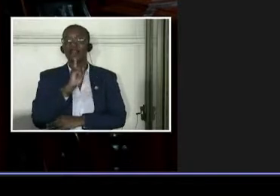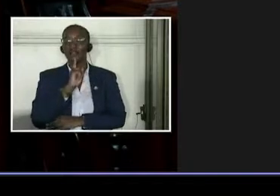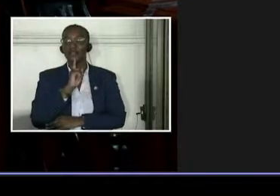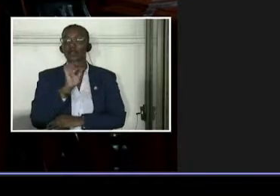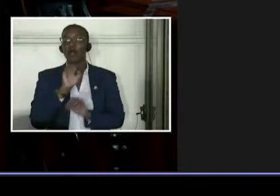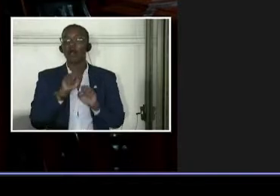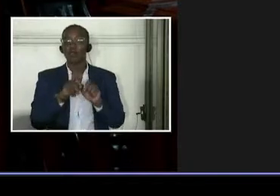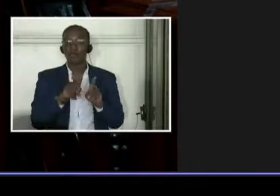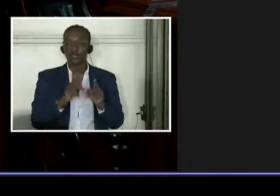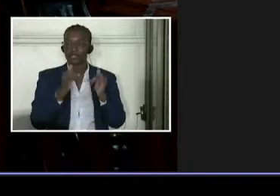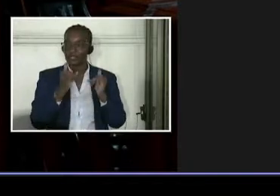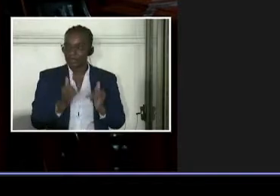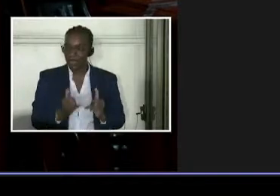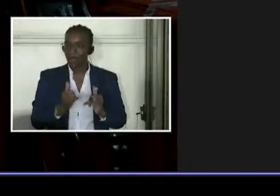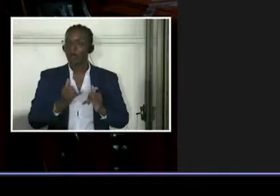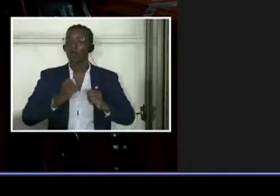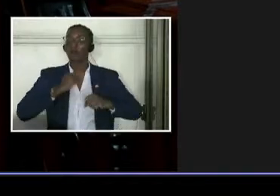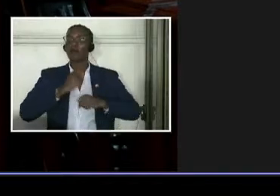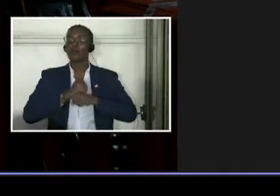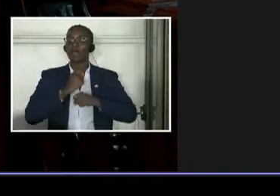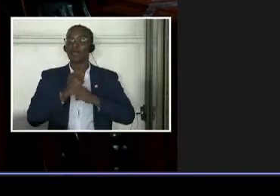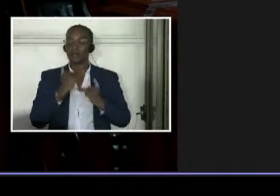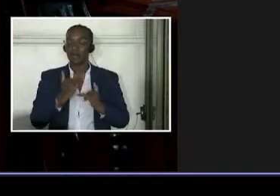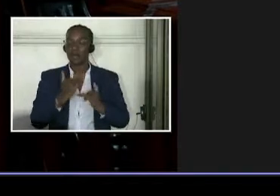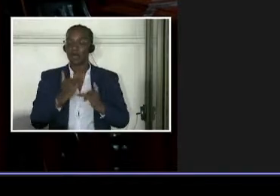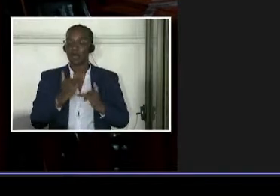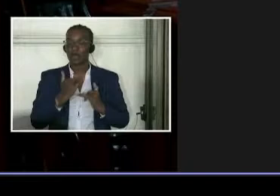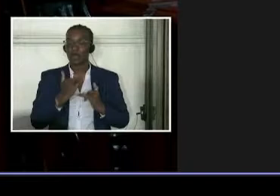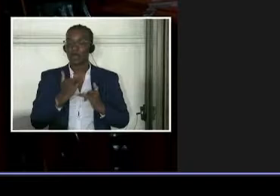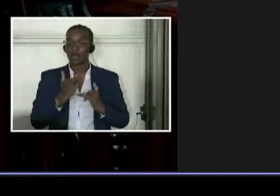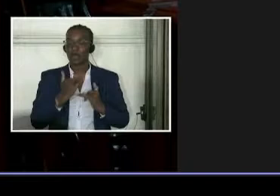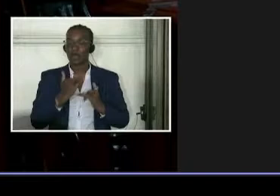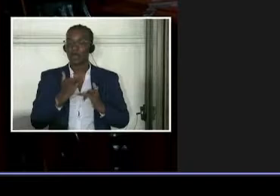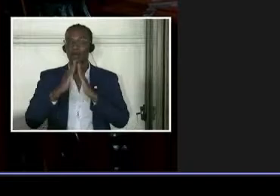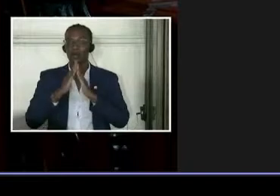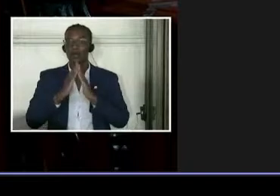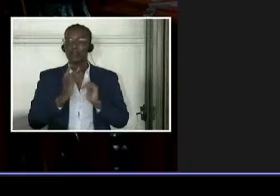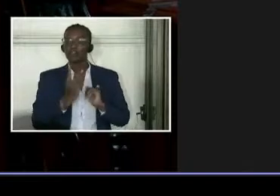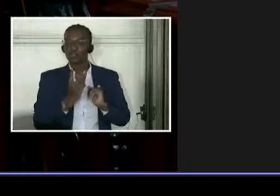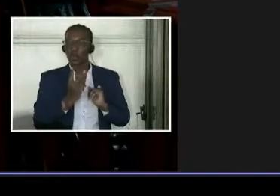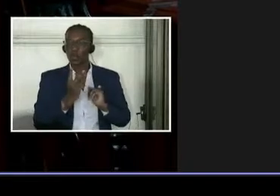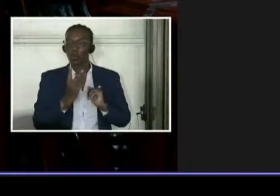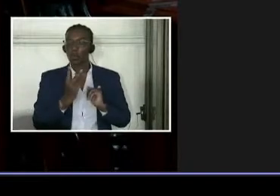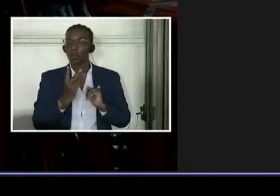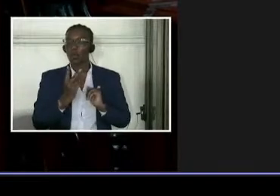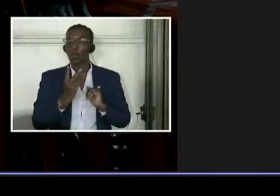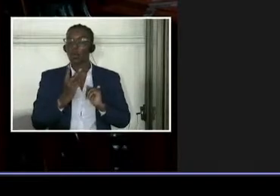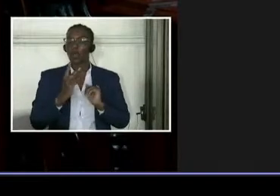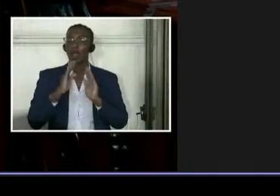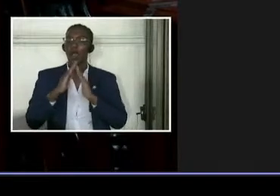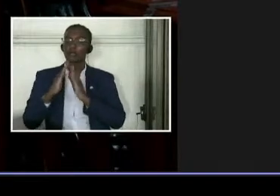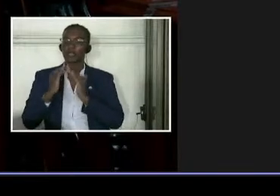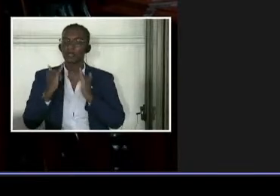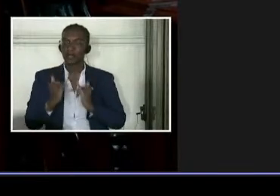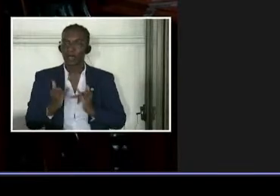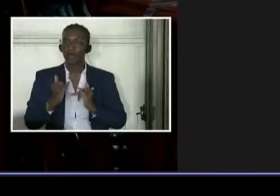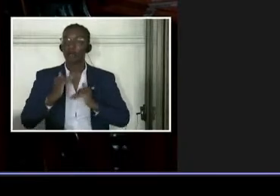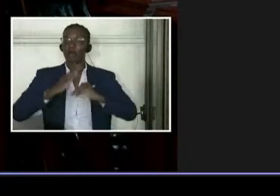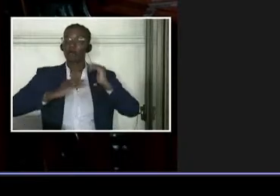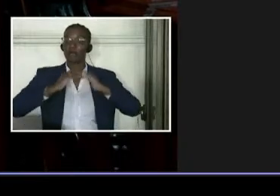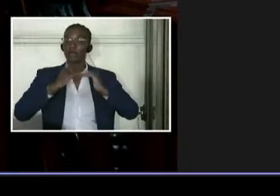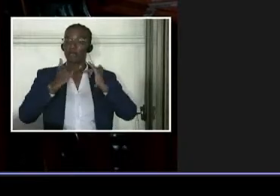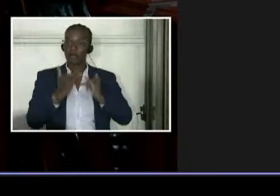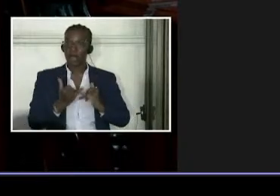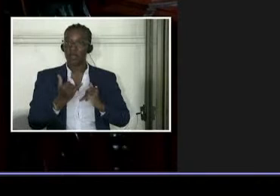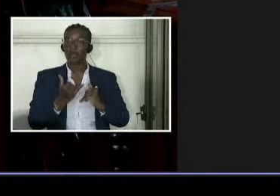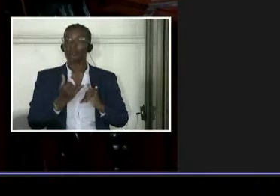5,700 work opportunities will be created by human settlements. Two informal settlements in KwaZulu-Natal will be upgraded to